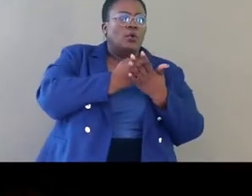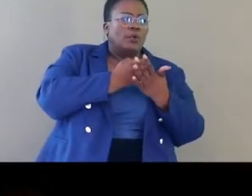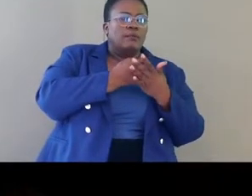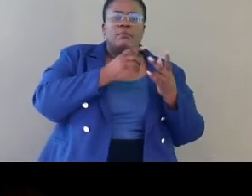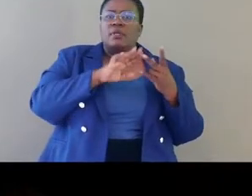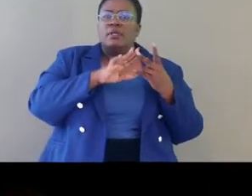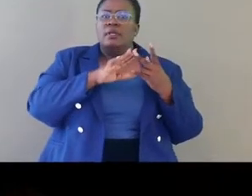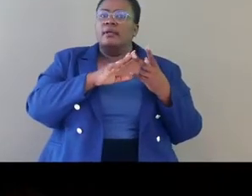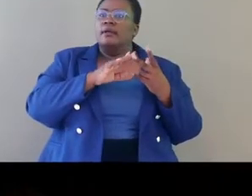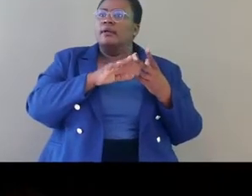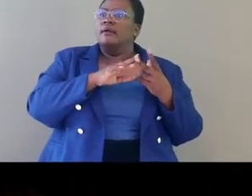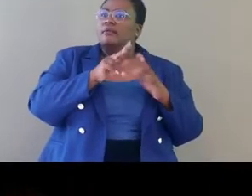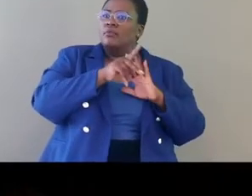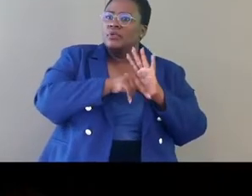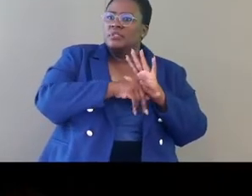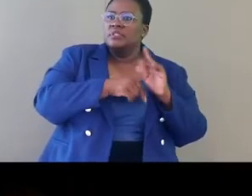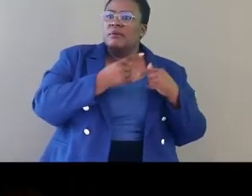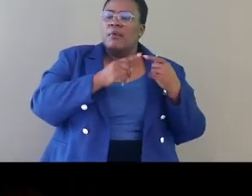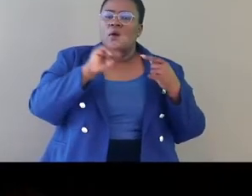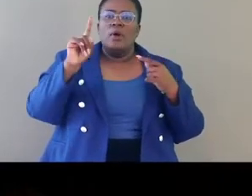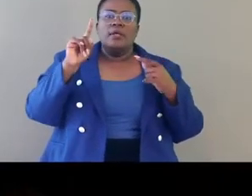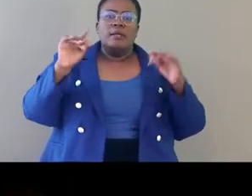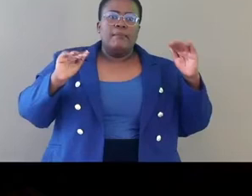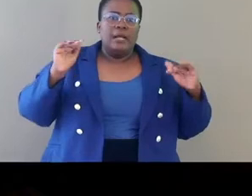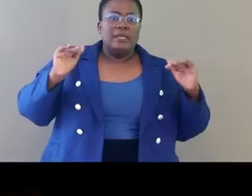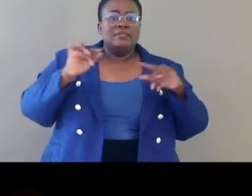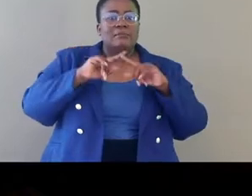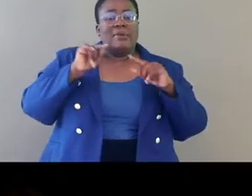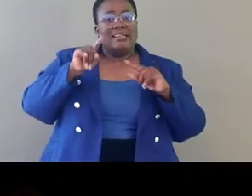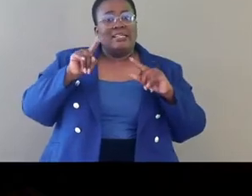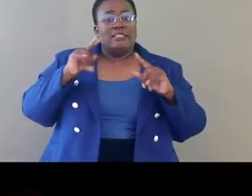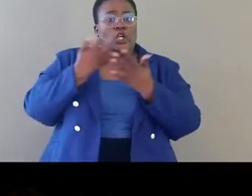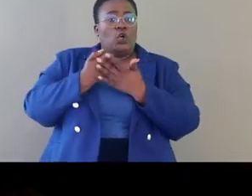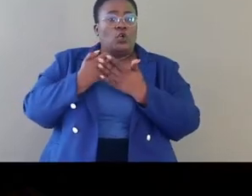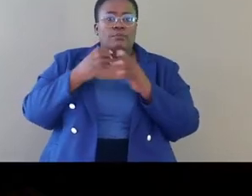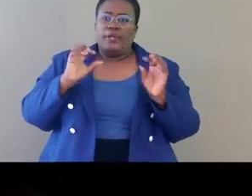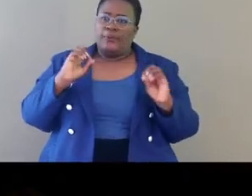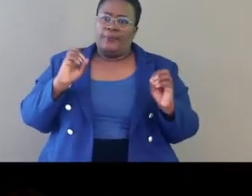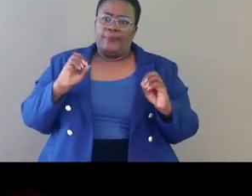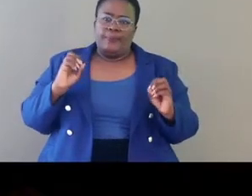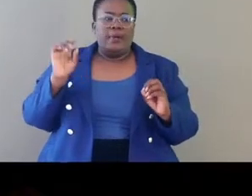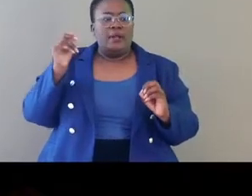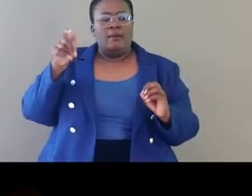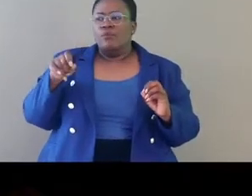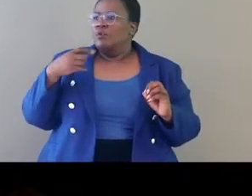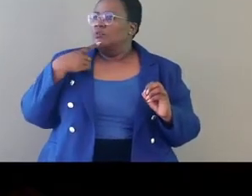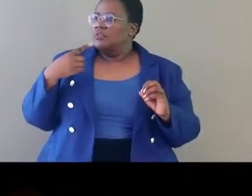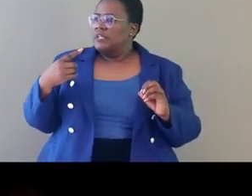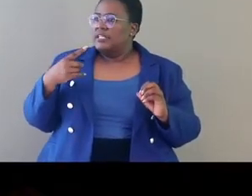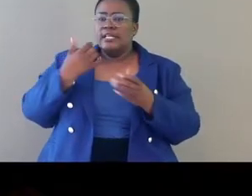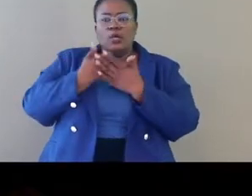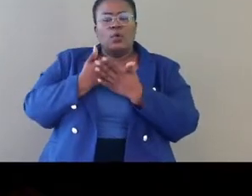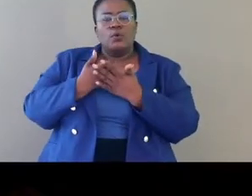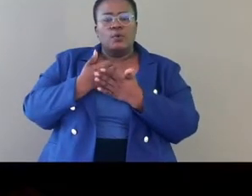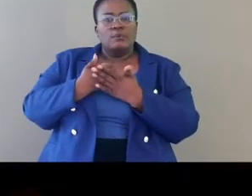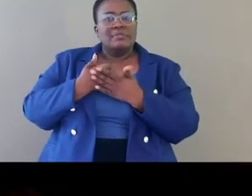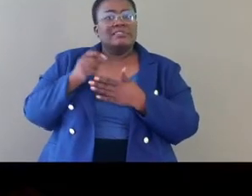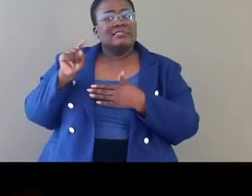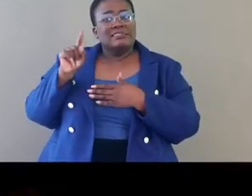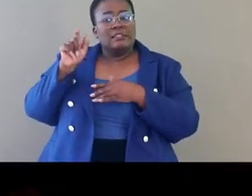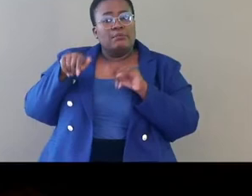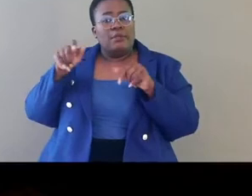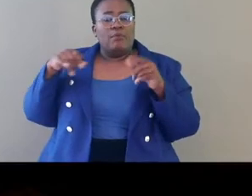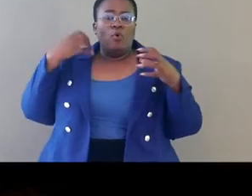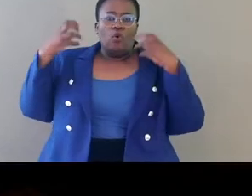policy is about balancing the books but like I said that is not economics and someone said what they've come to learn is that economics is people